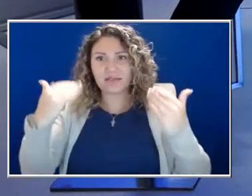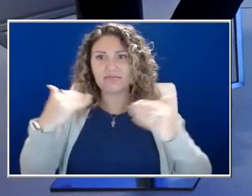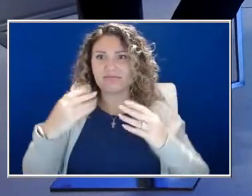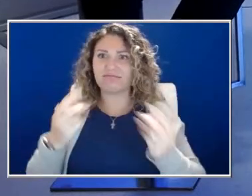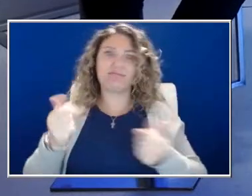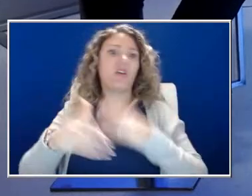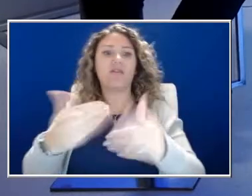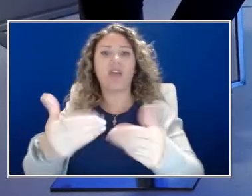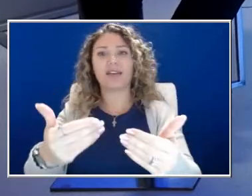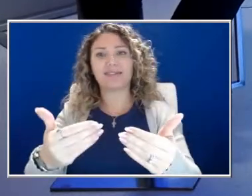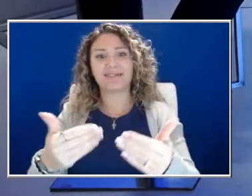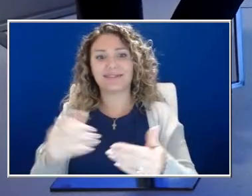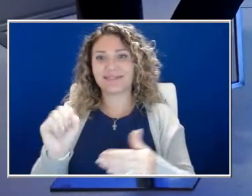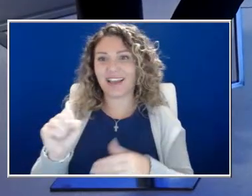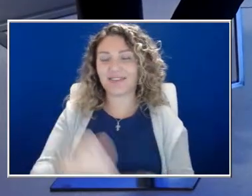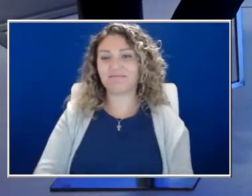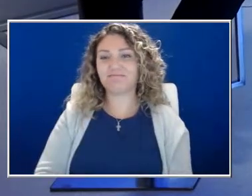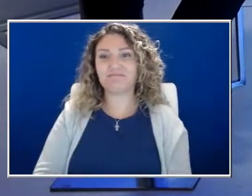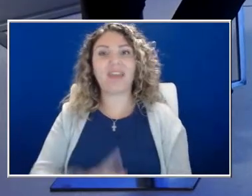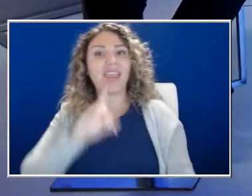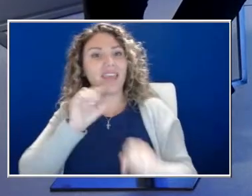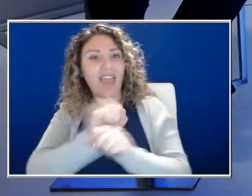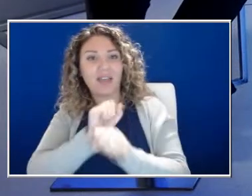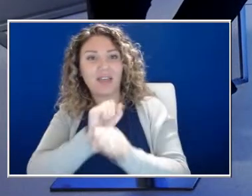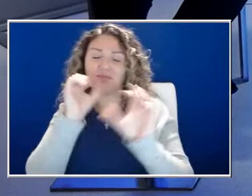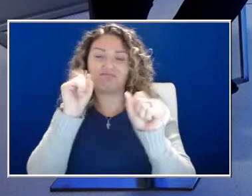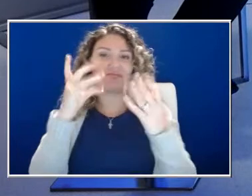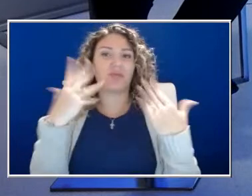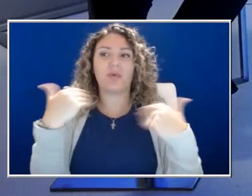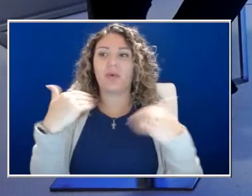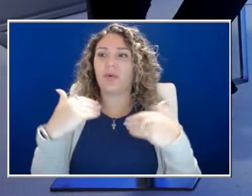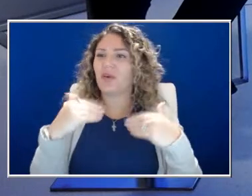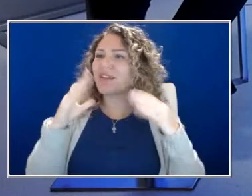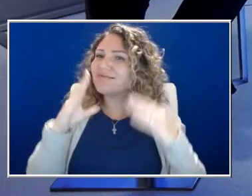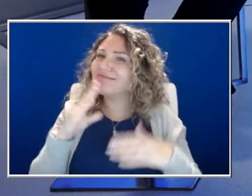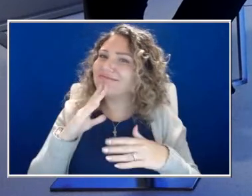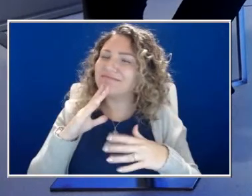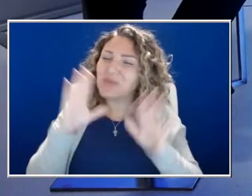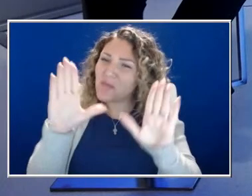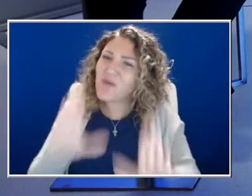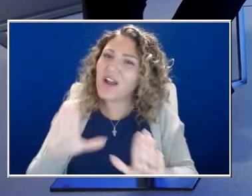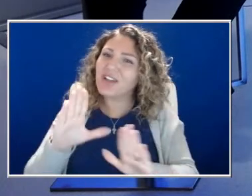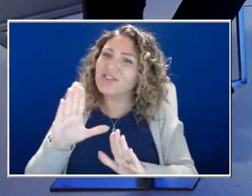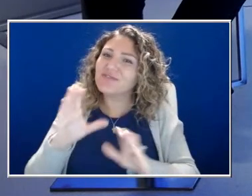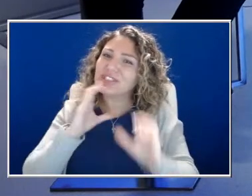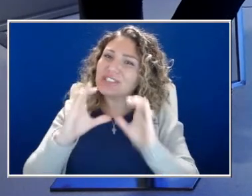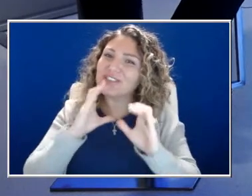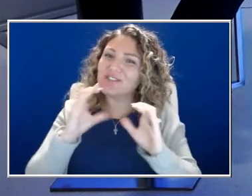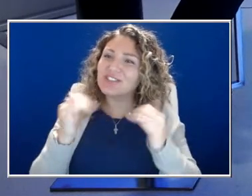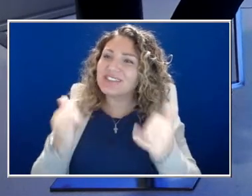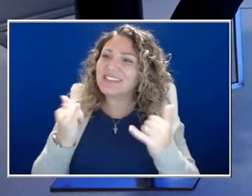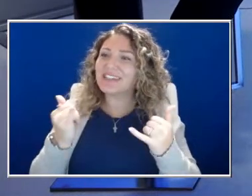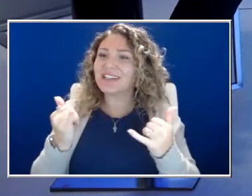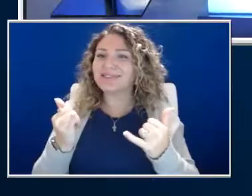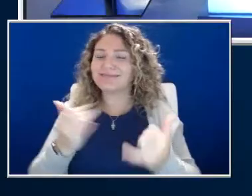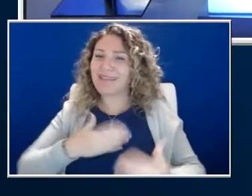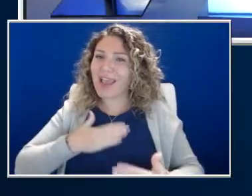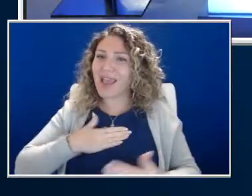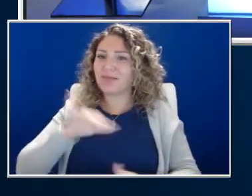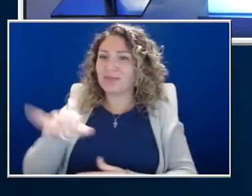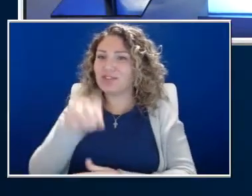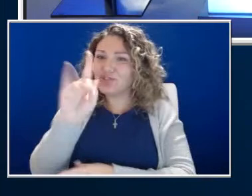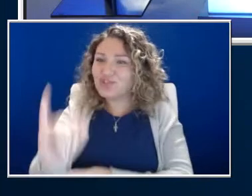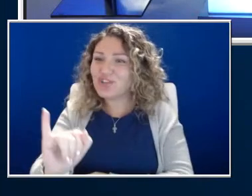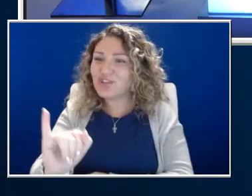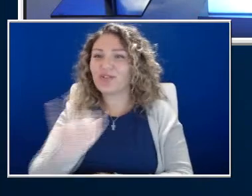stunning. fast moving. It's absolutely stunning. Well, guys, this is a great conversation today. Learned a lot. Great to have Jody on. Let's get to our final thoughts. And Jody, I'm going to